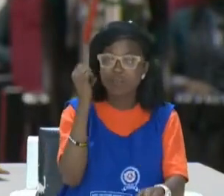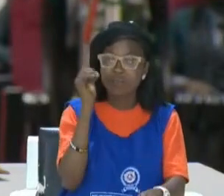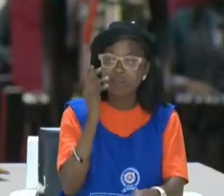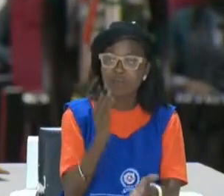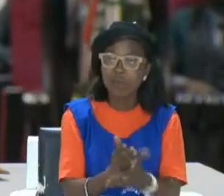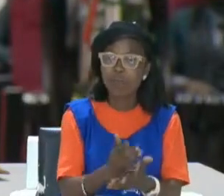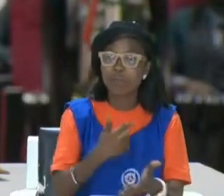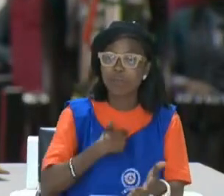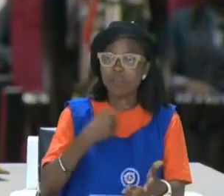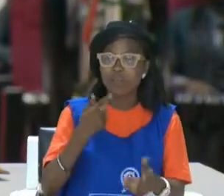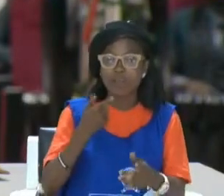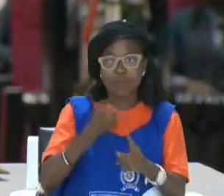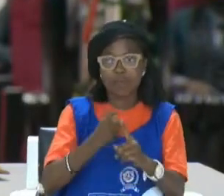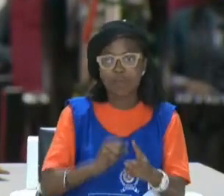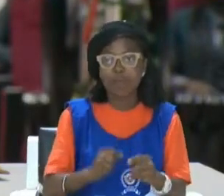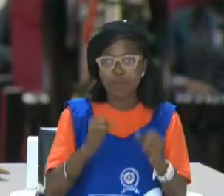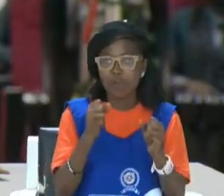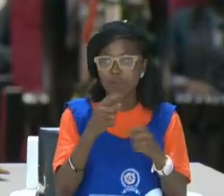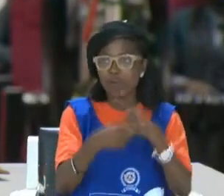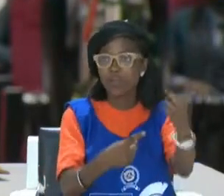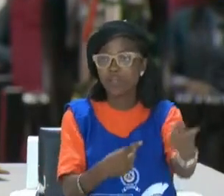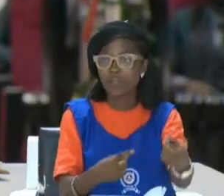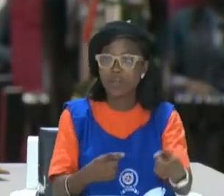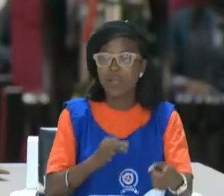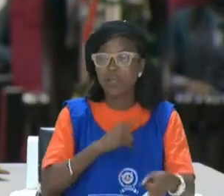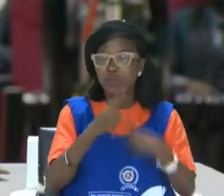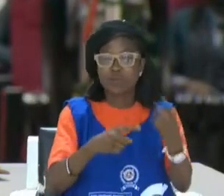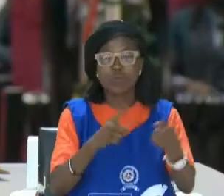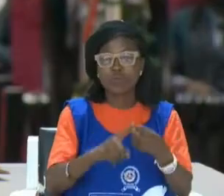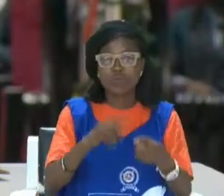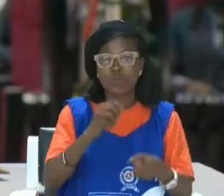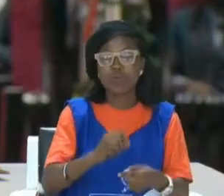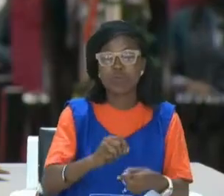Kirikiri prison around Christmas time